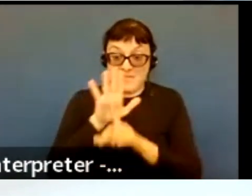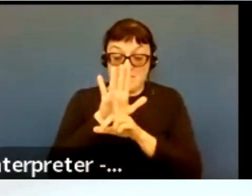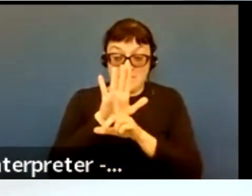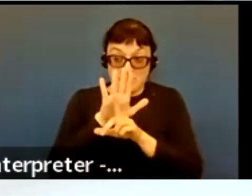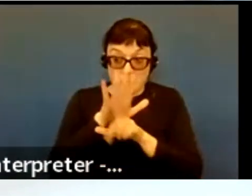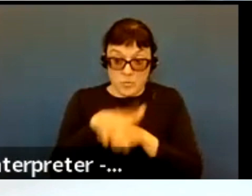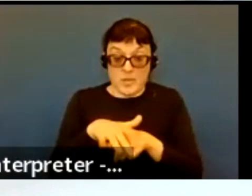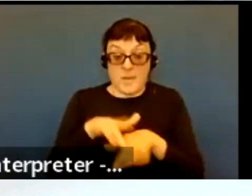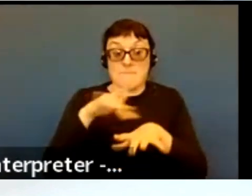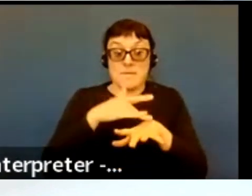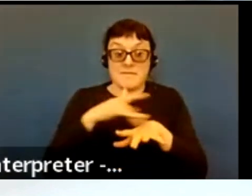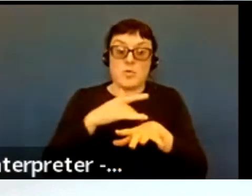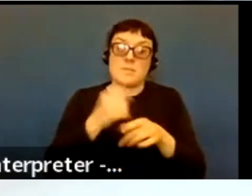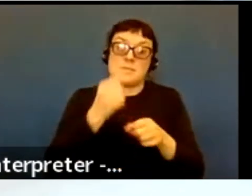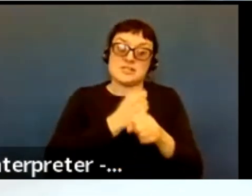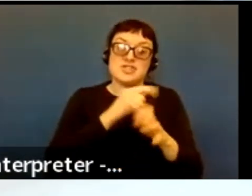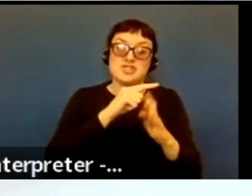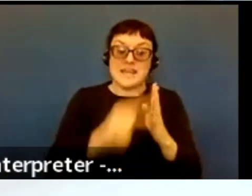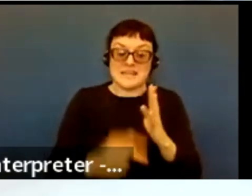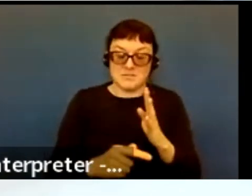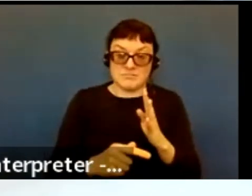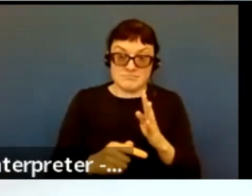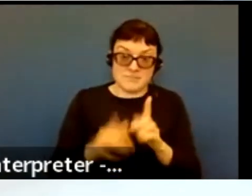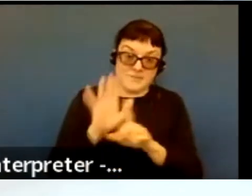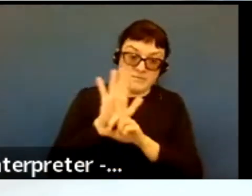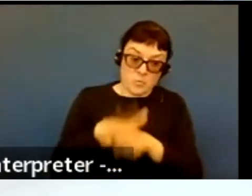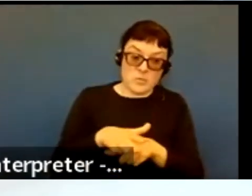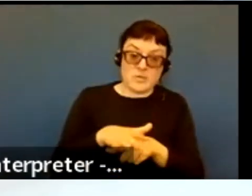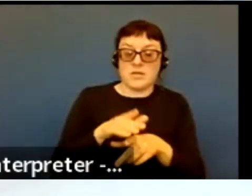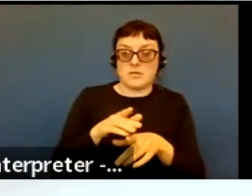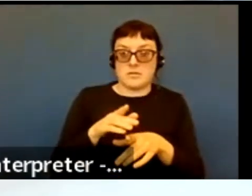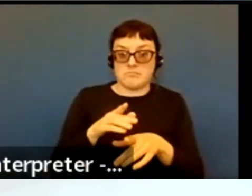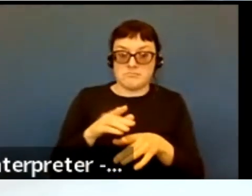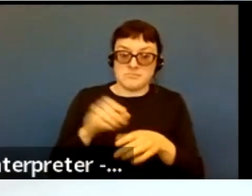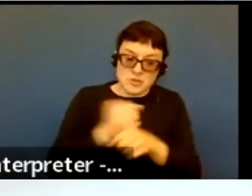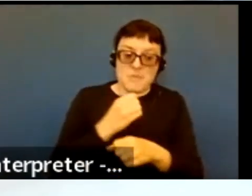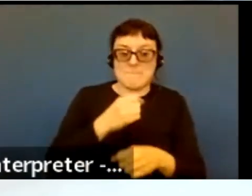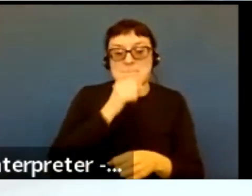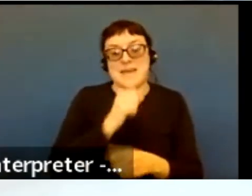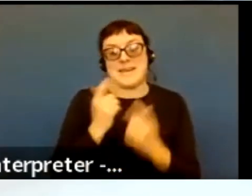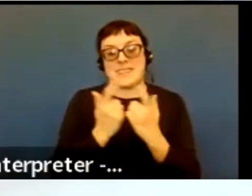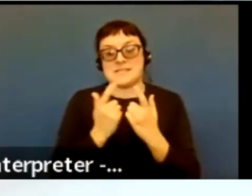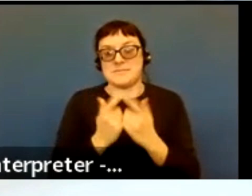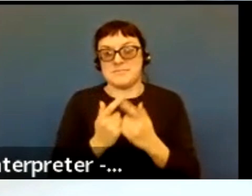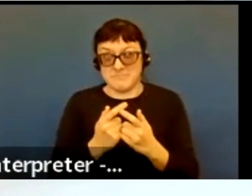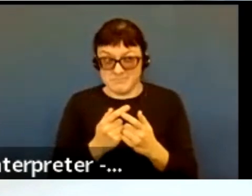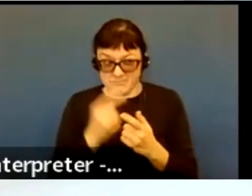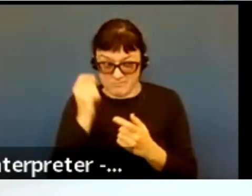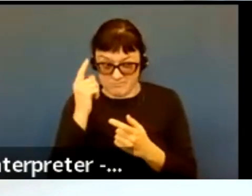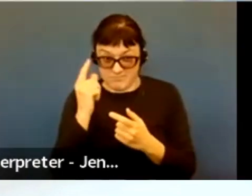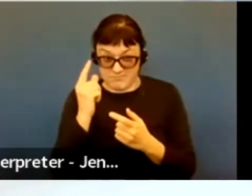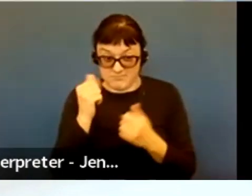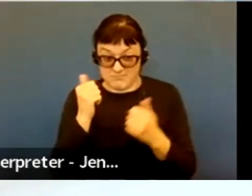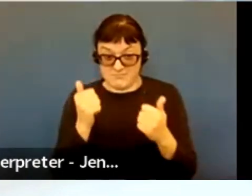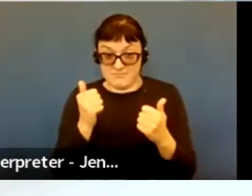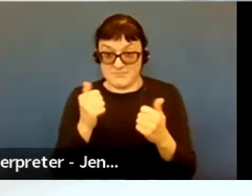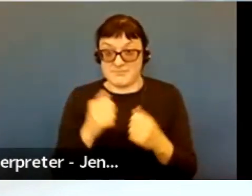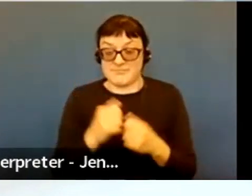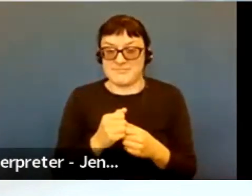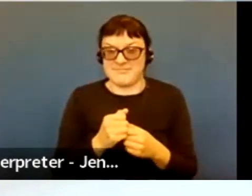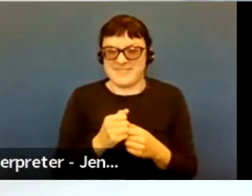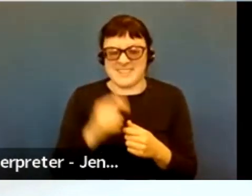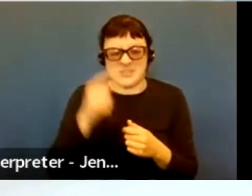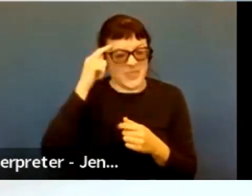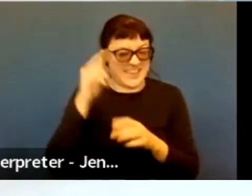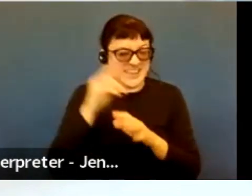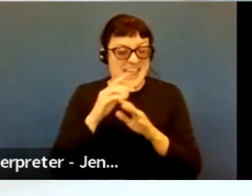forced to perform gender. They're being forced to perform manliness. Does that make sense?